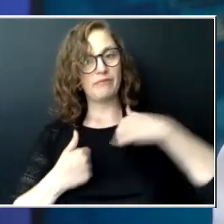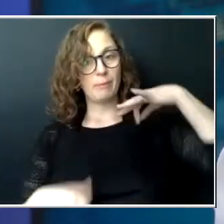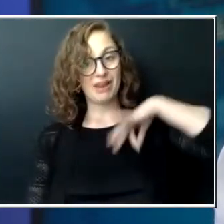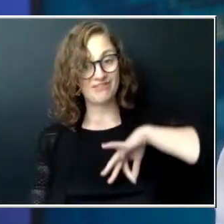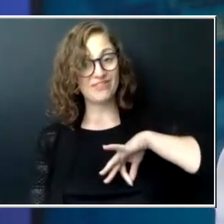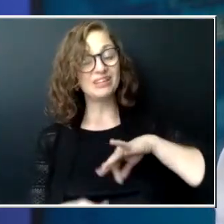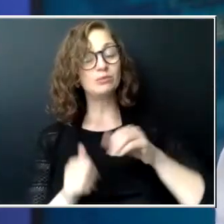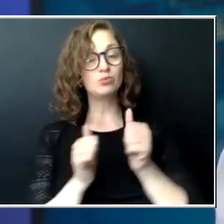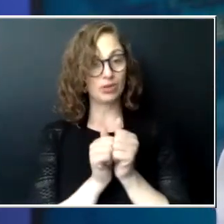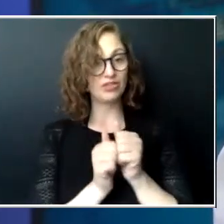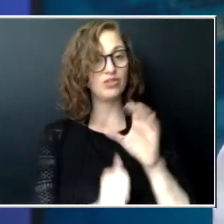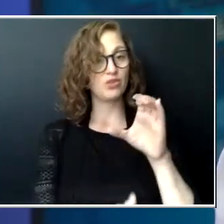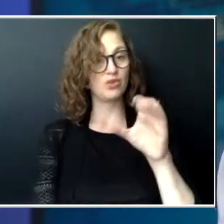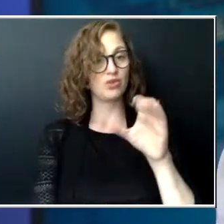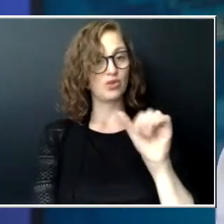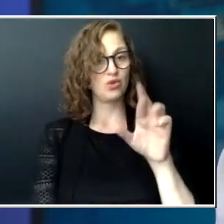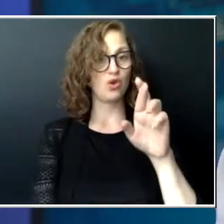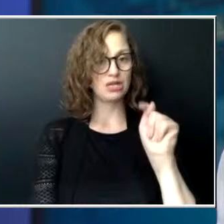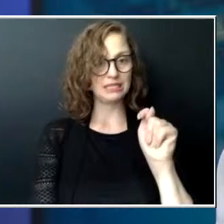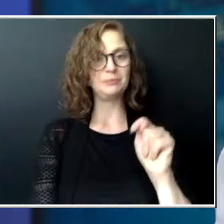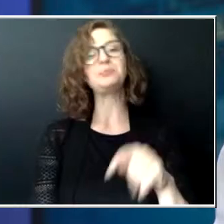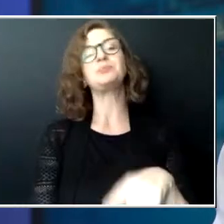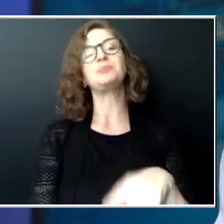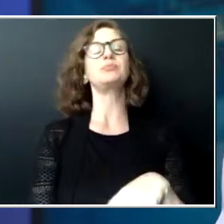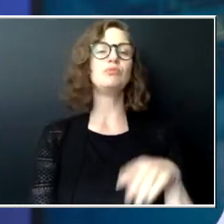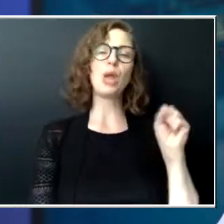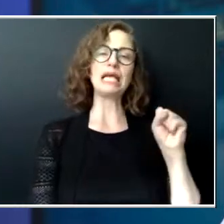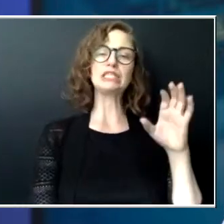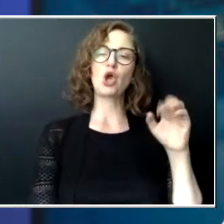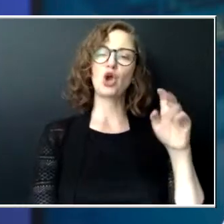time like Yescarta, so that's what we were thinking about for Todd.